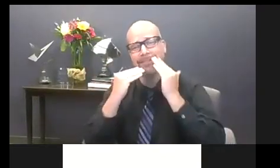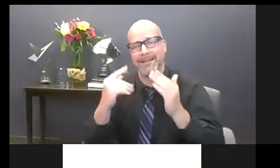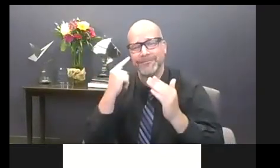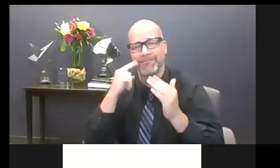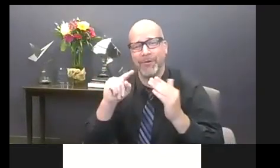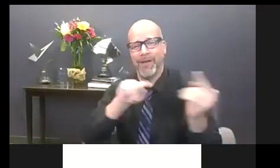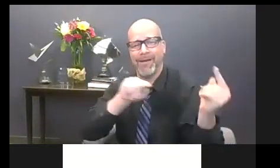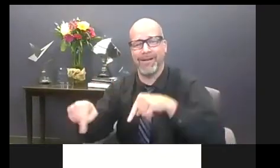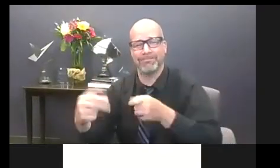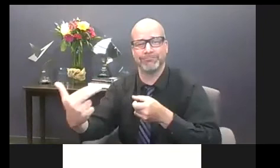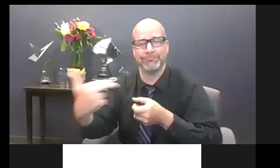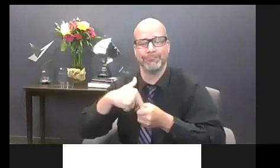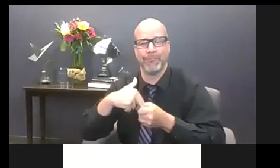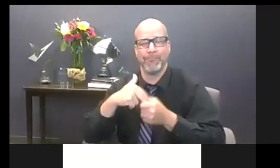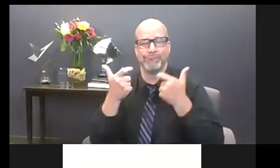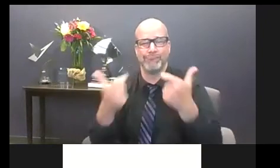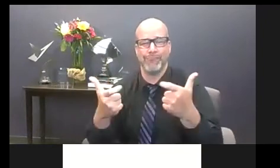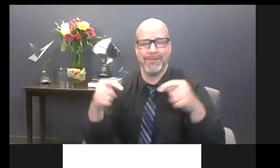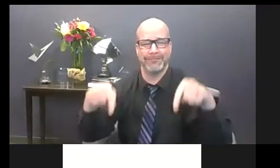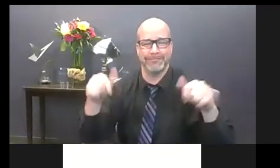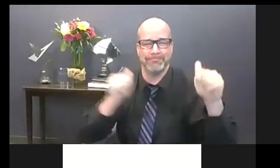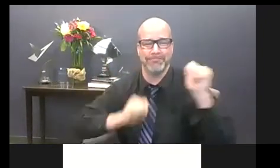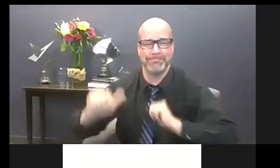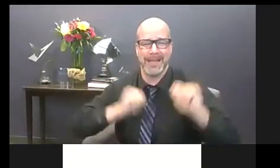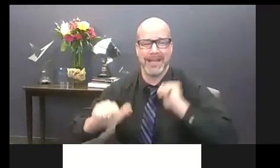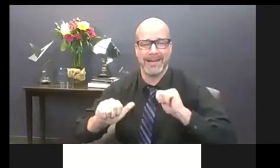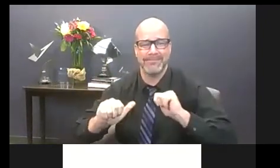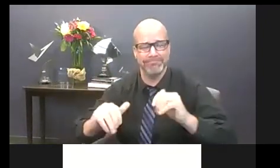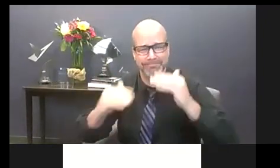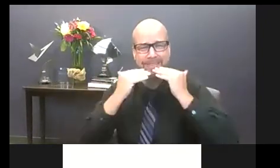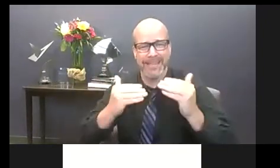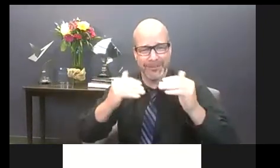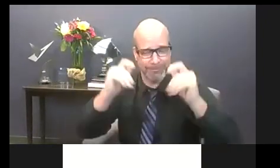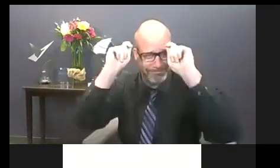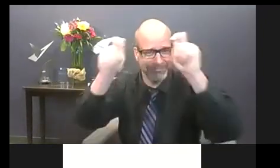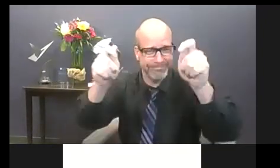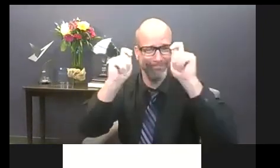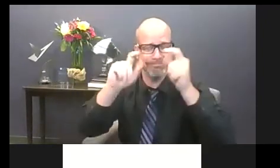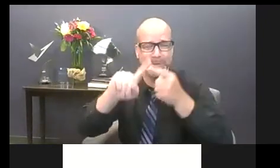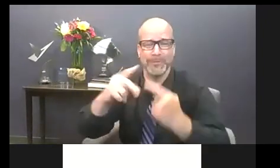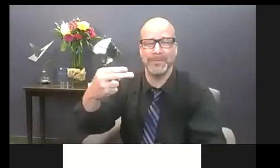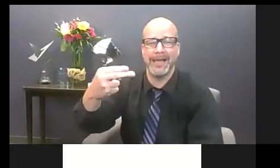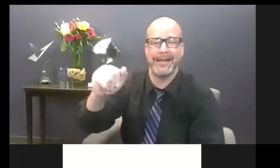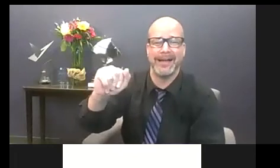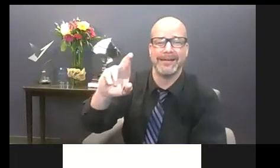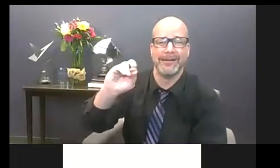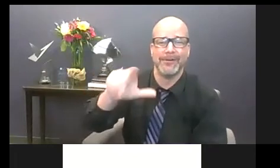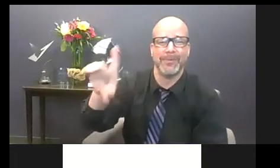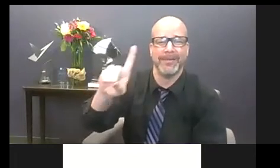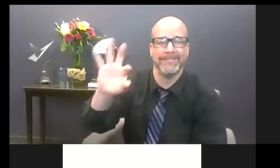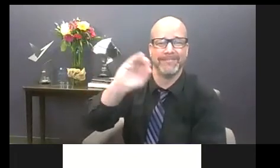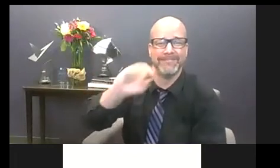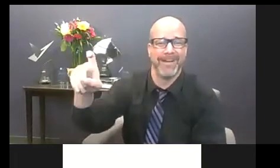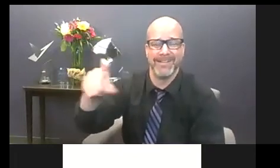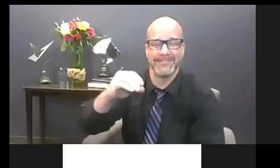performance. And again, I want to thank you for attending and enjoying joining us for this performance. Thank you so much.